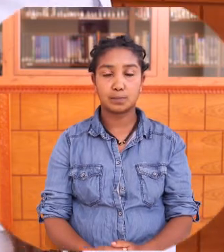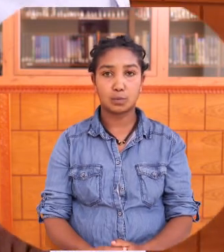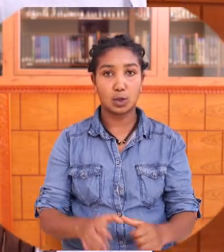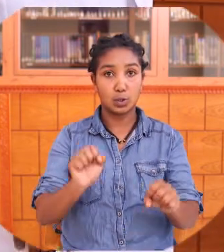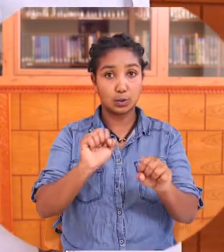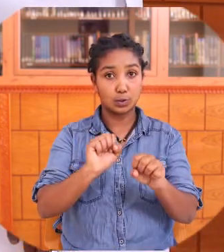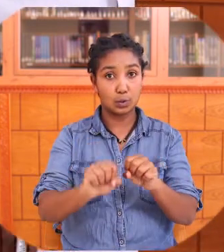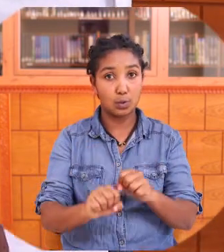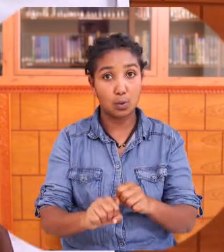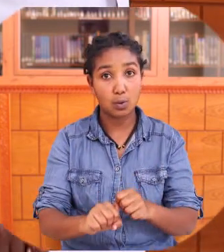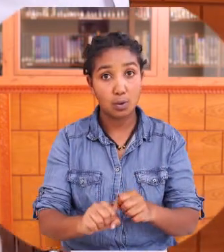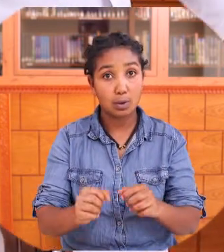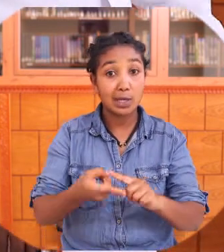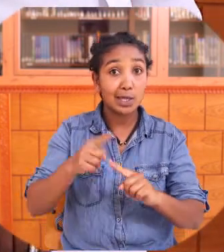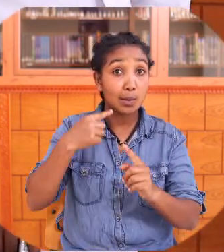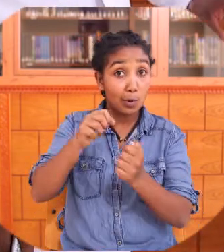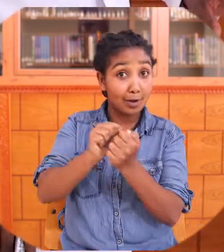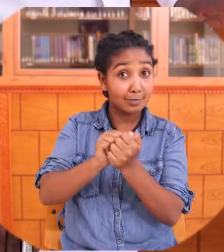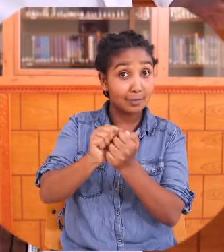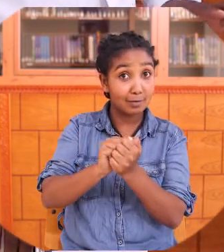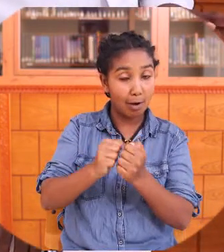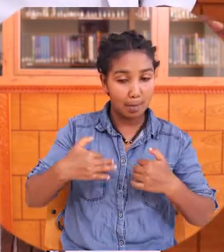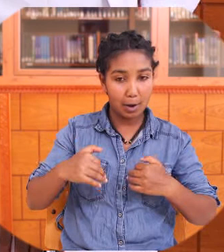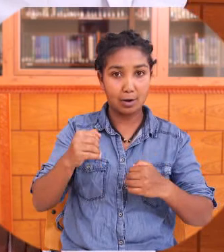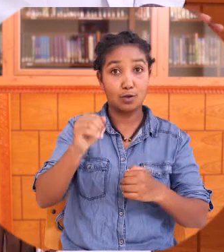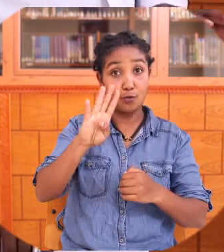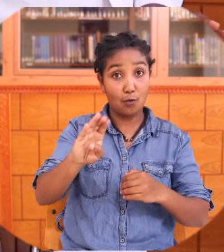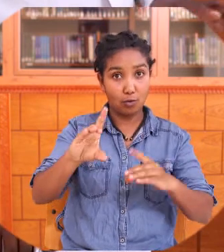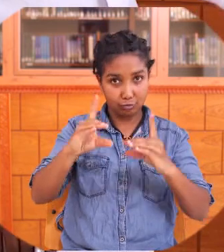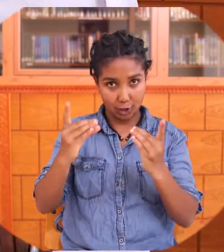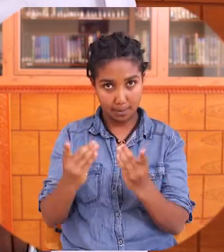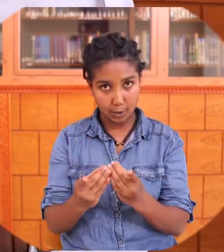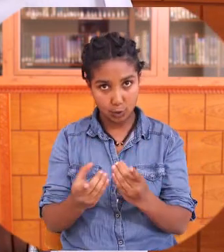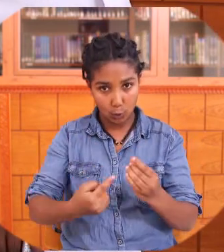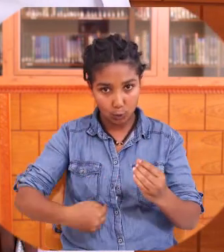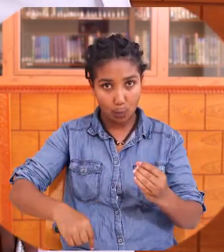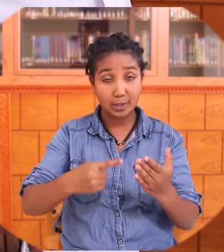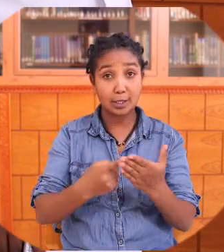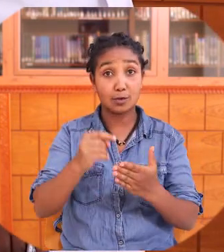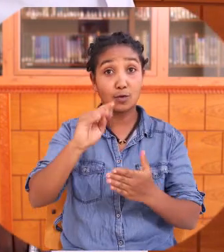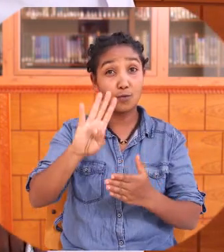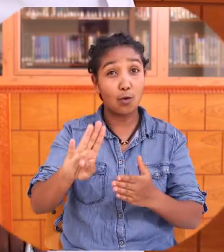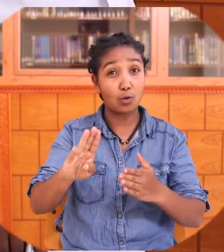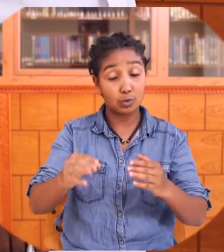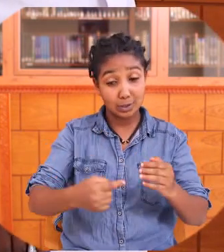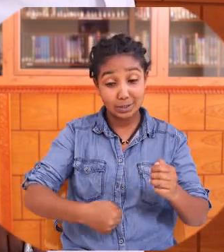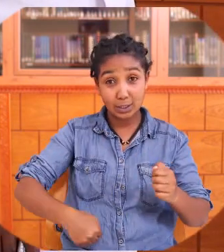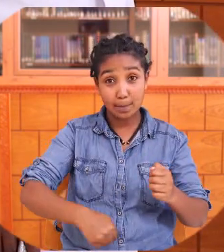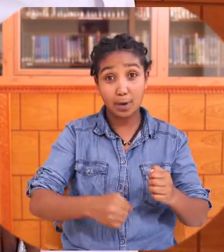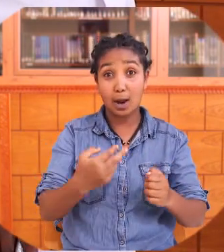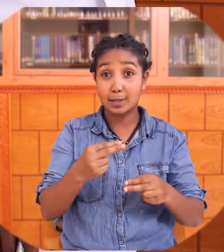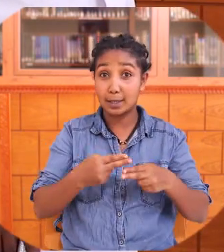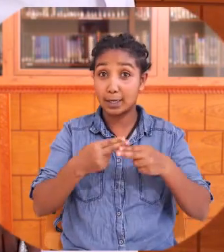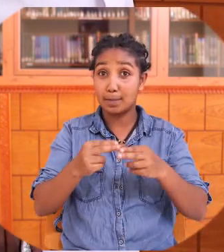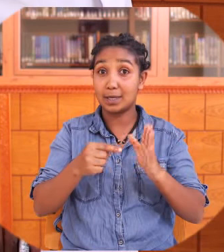So ruminant animals have the following 4 specialized chambers. So these 4 specialized chambers, as